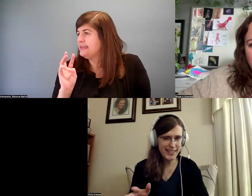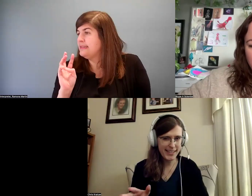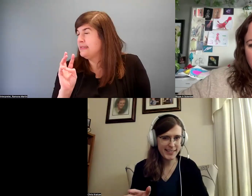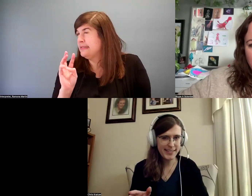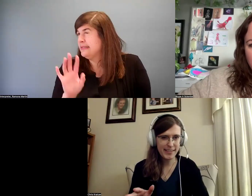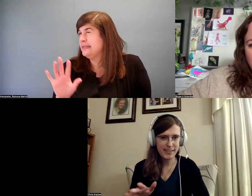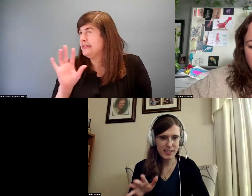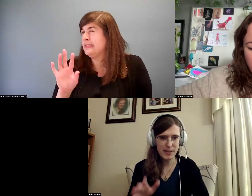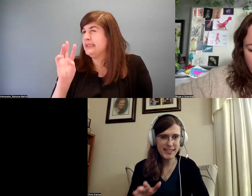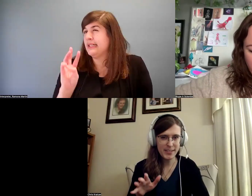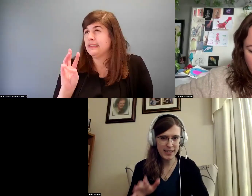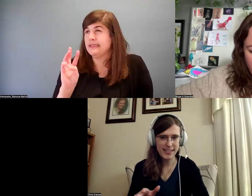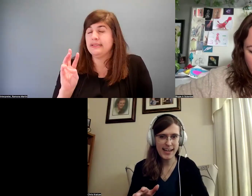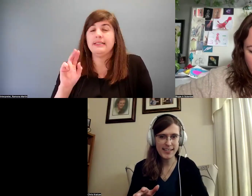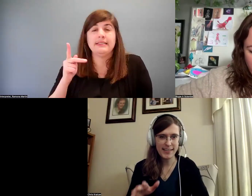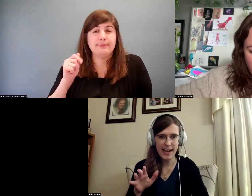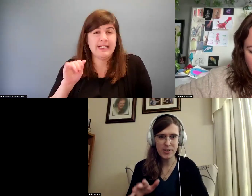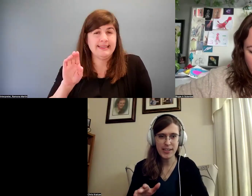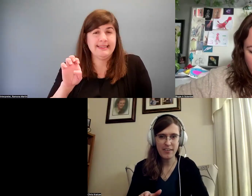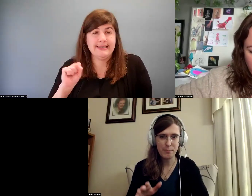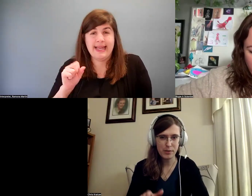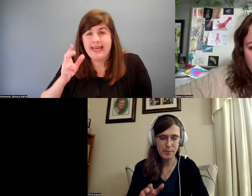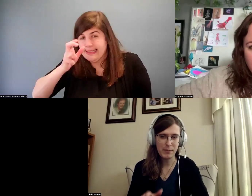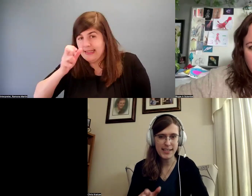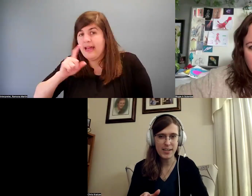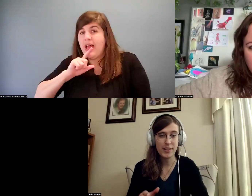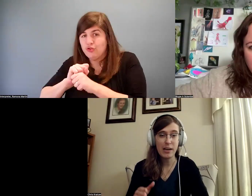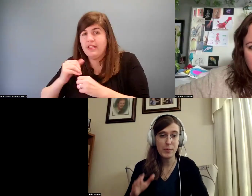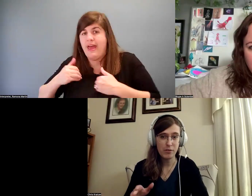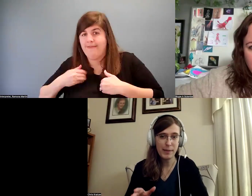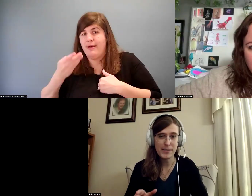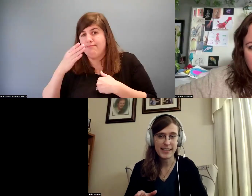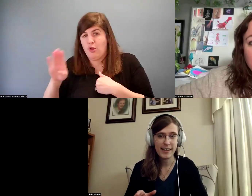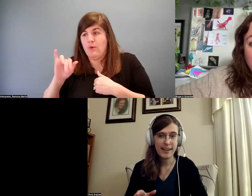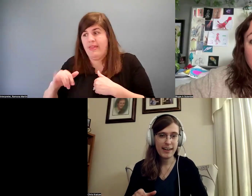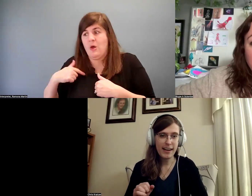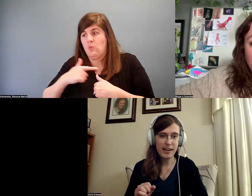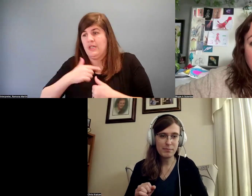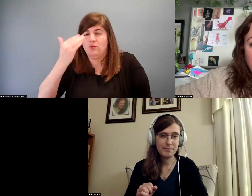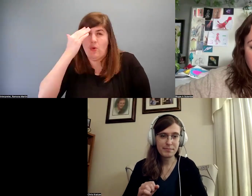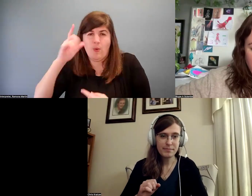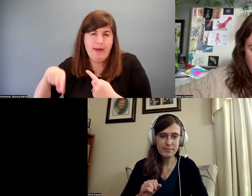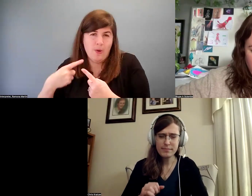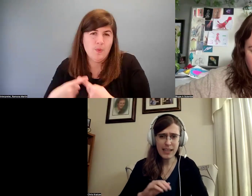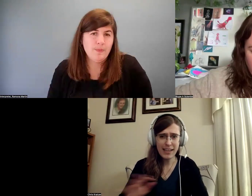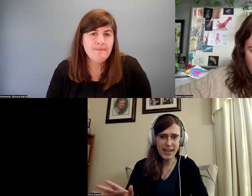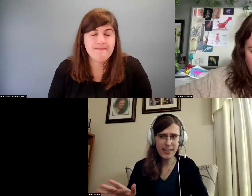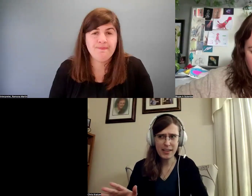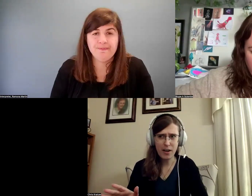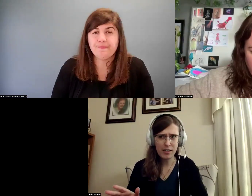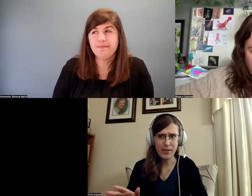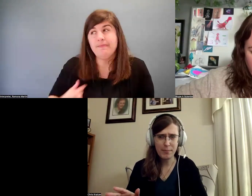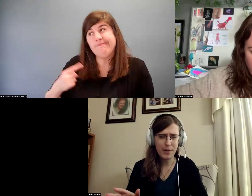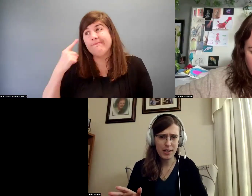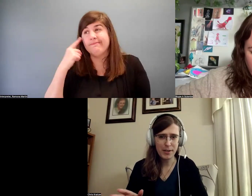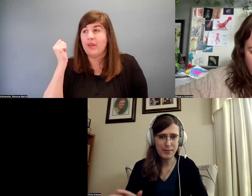around six species of insects that actually have blue pigmentation that we know about. Um, and I think